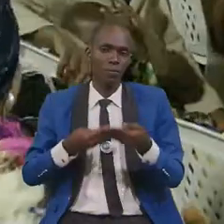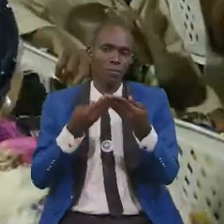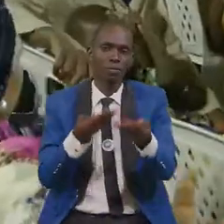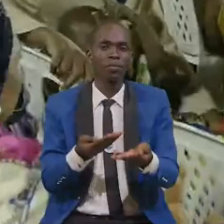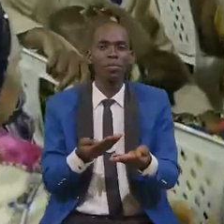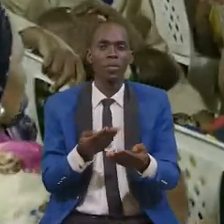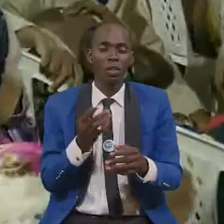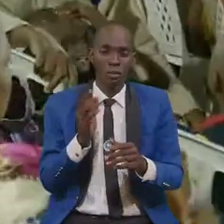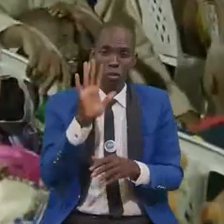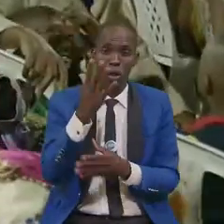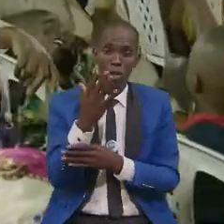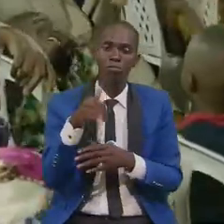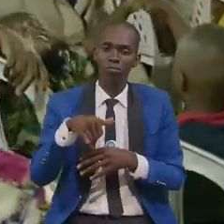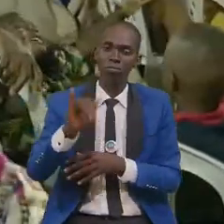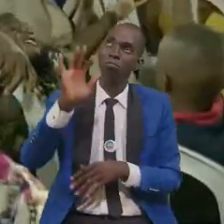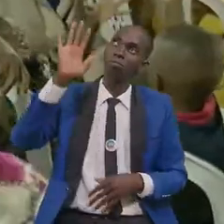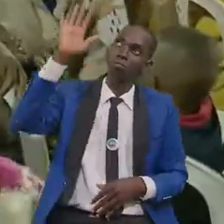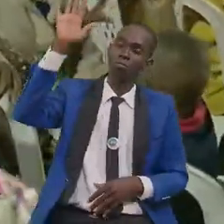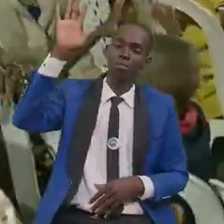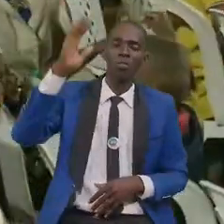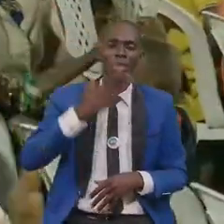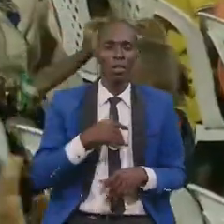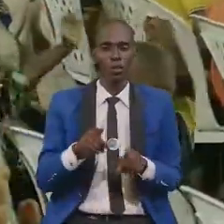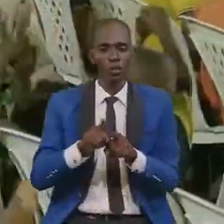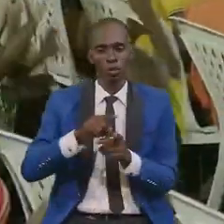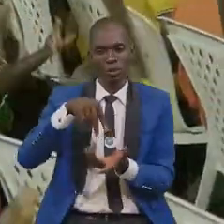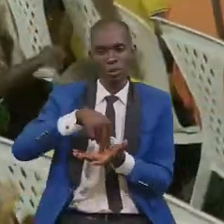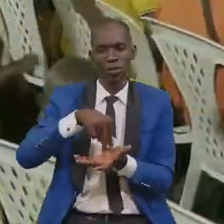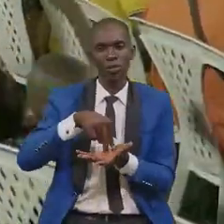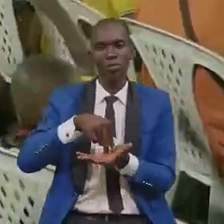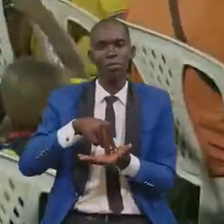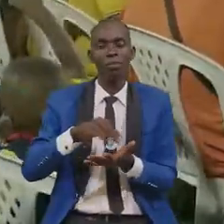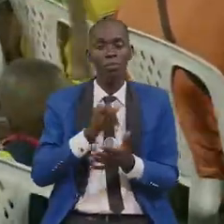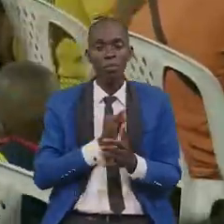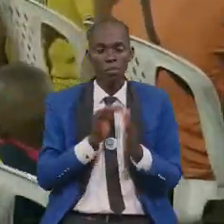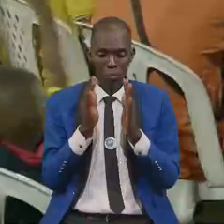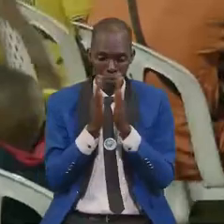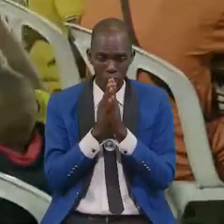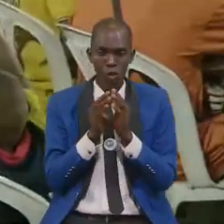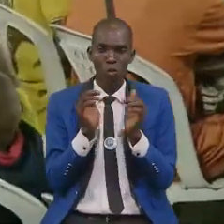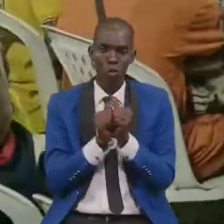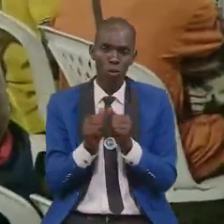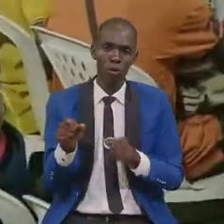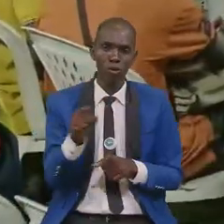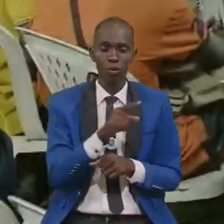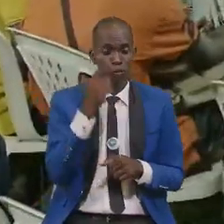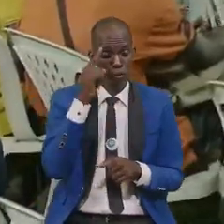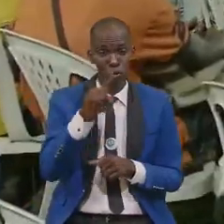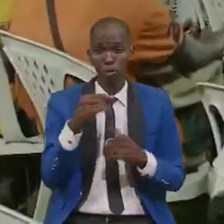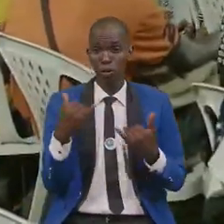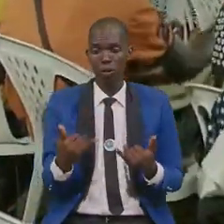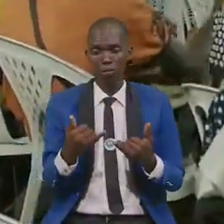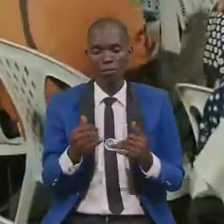up and keep standing. I pray with you for you now.